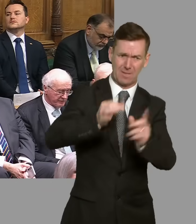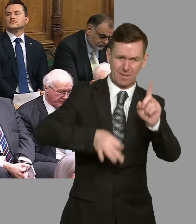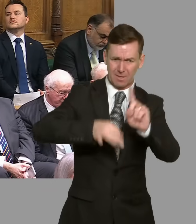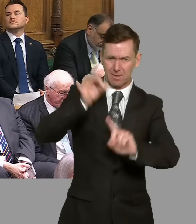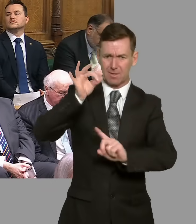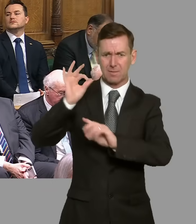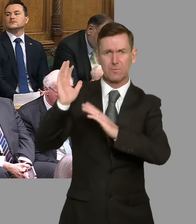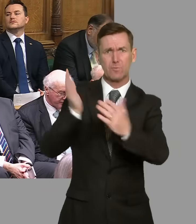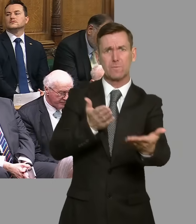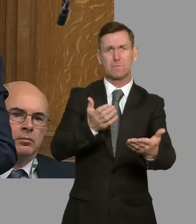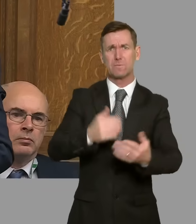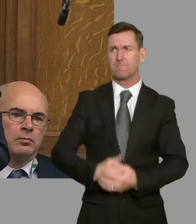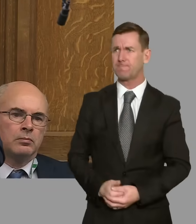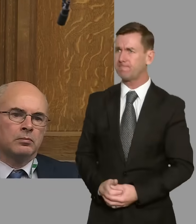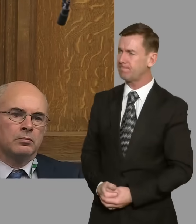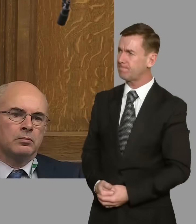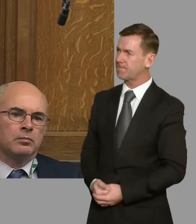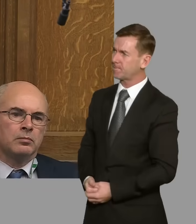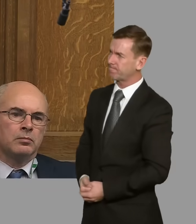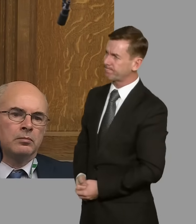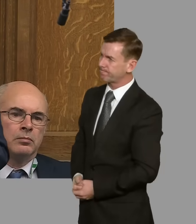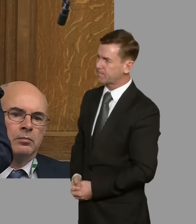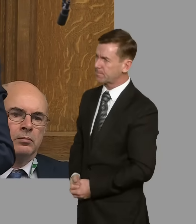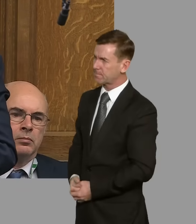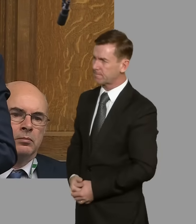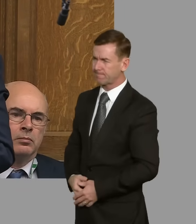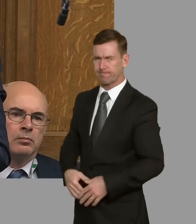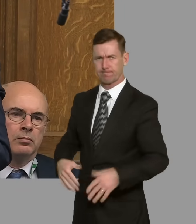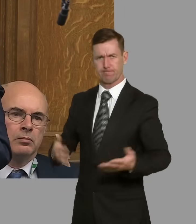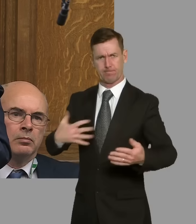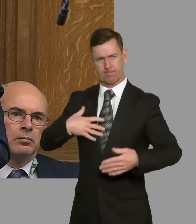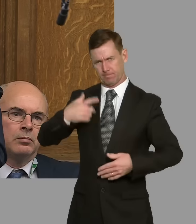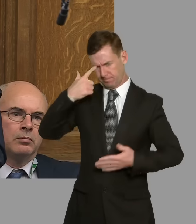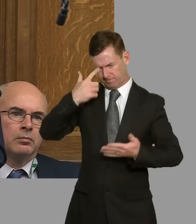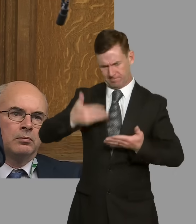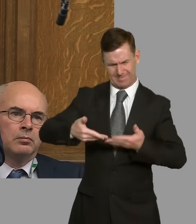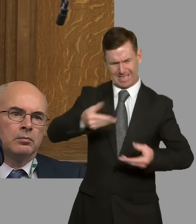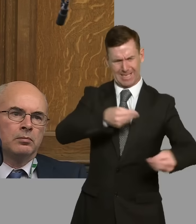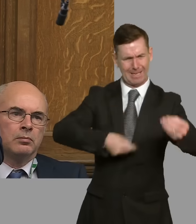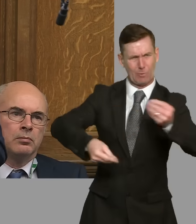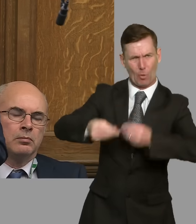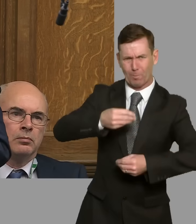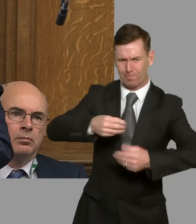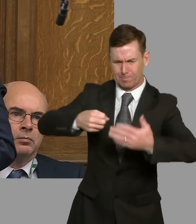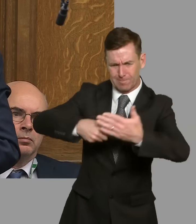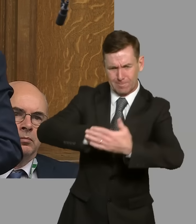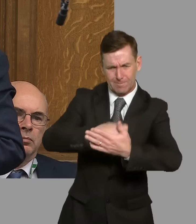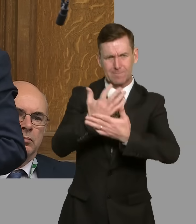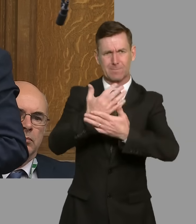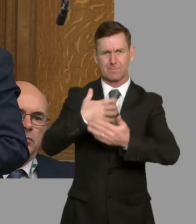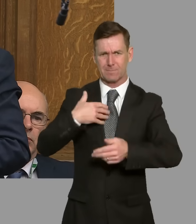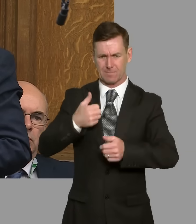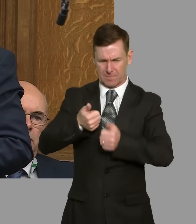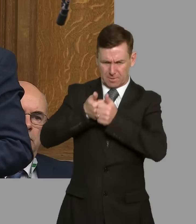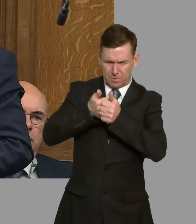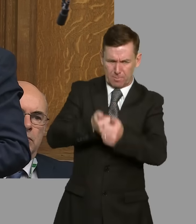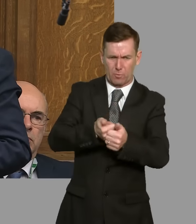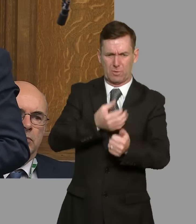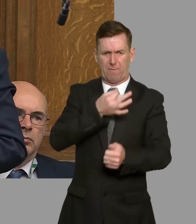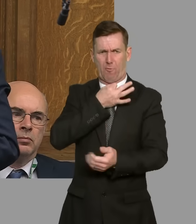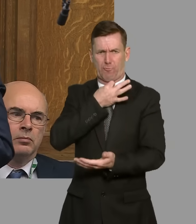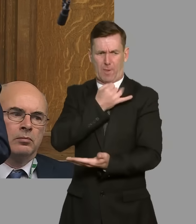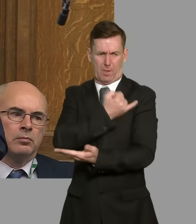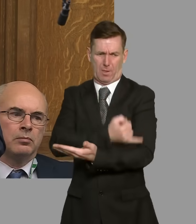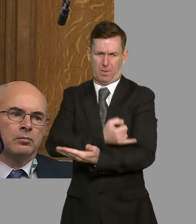supporting the vulnerable across the country is something that we all want to address. So would you be surprised to learn that in Northern Ireland around 11,000